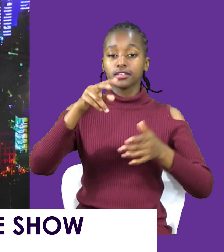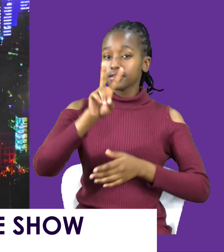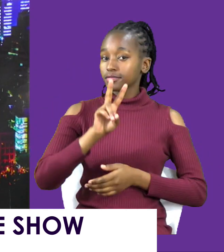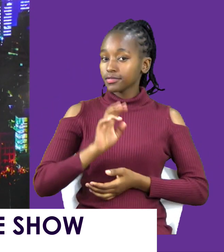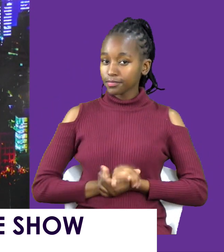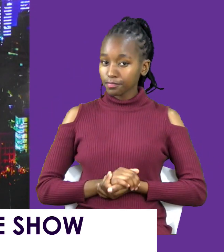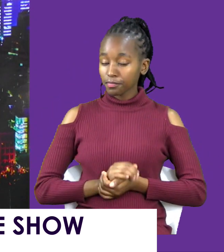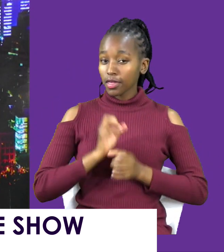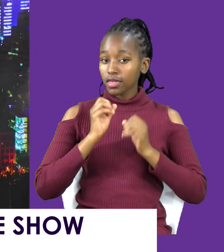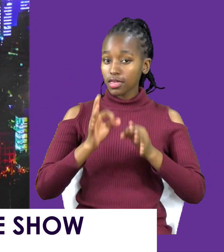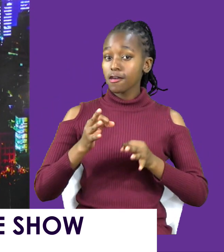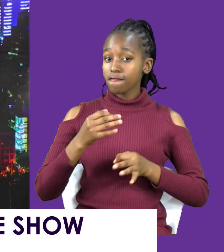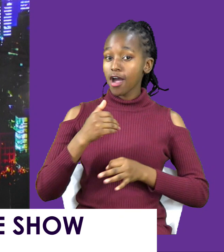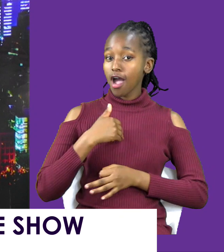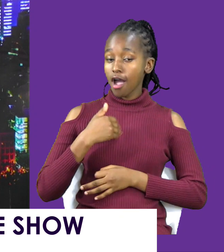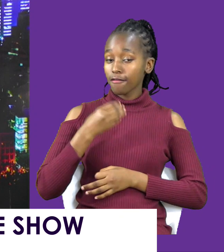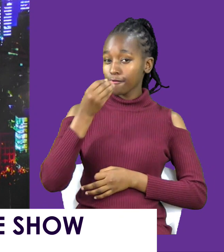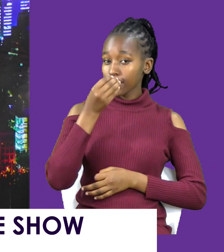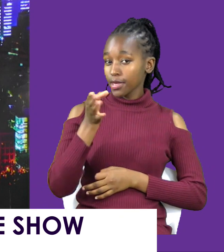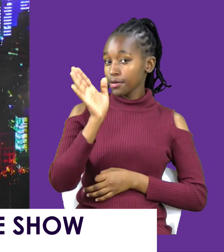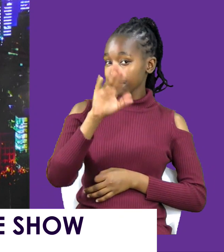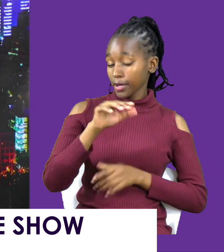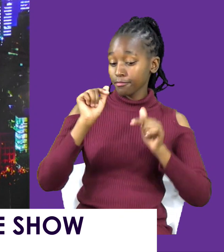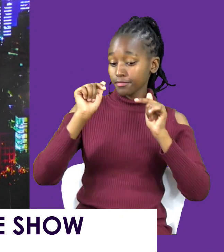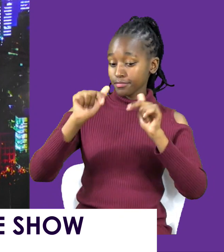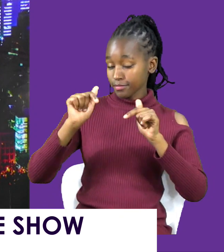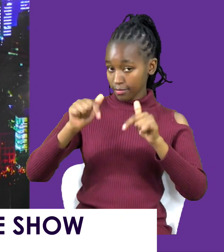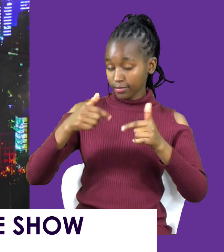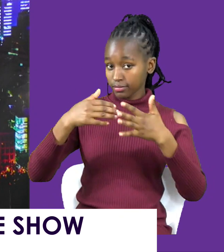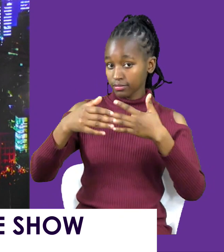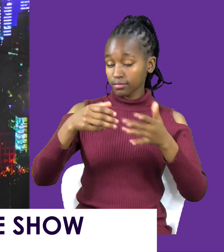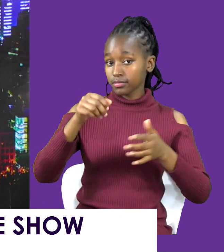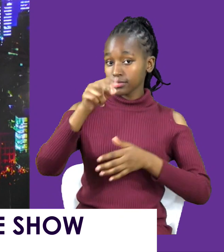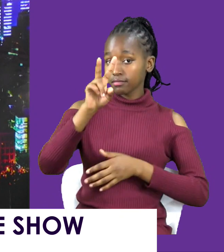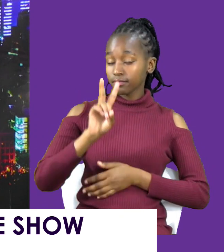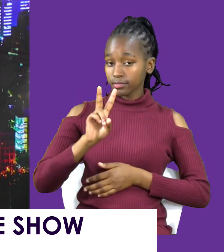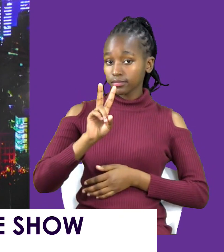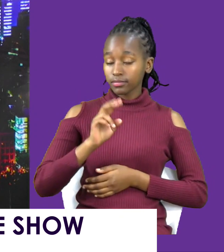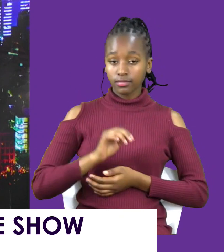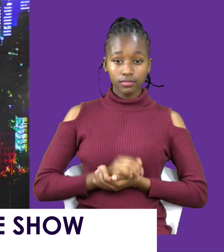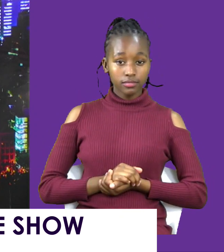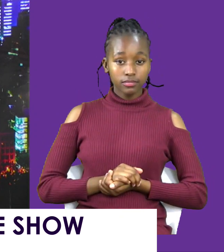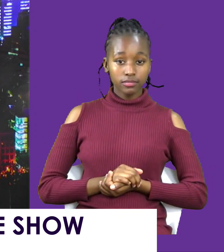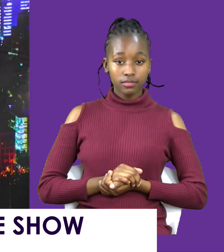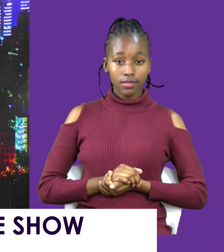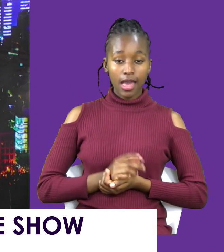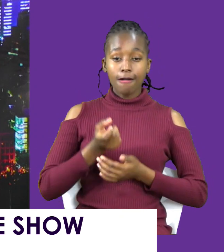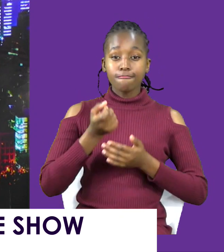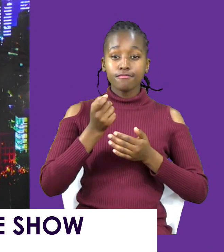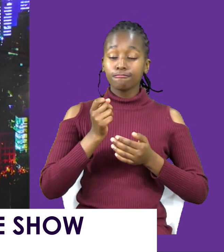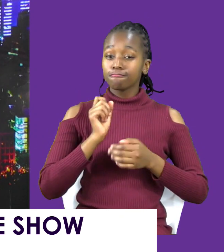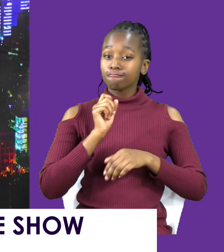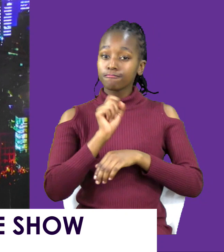want to give us feedback, here on Science TV, Treasures of Life show, write to